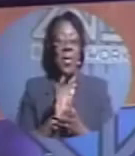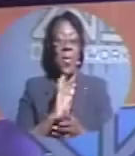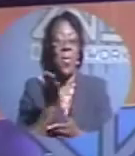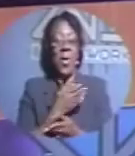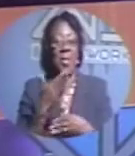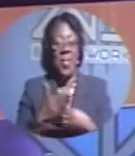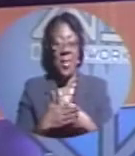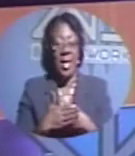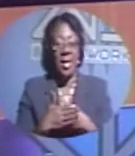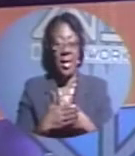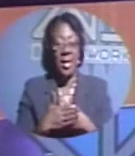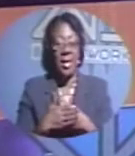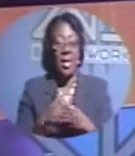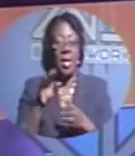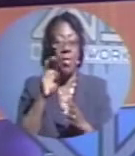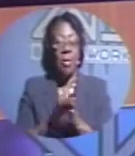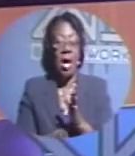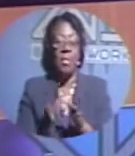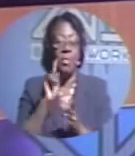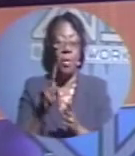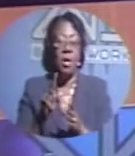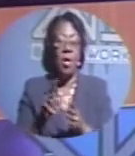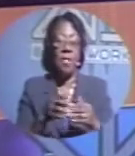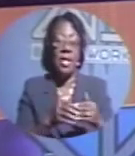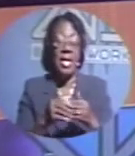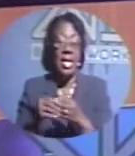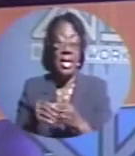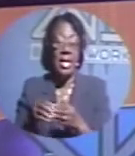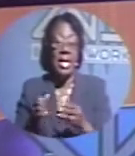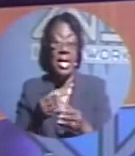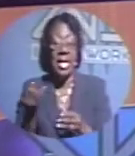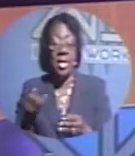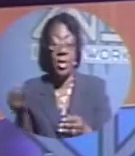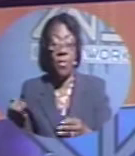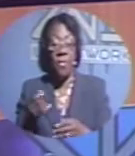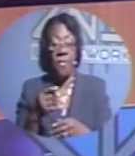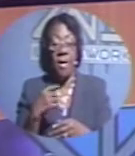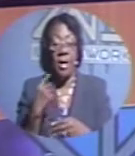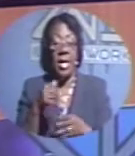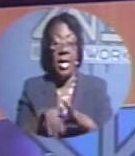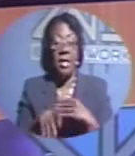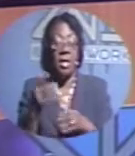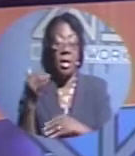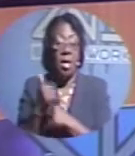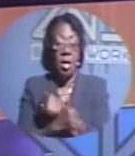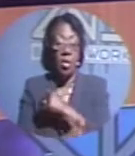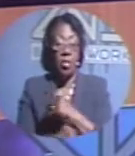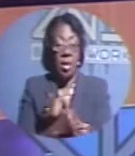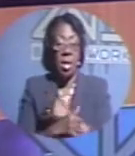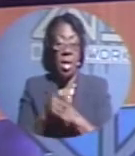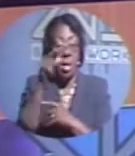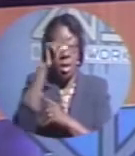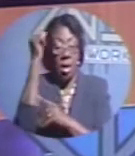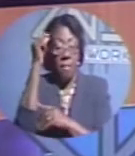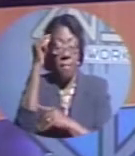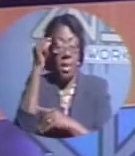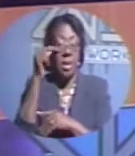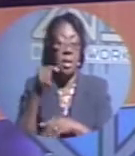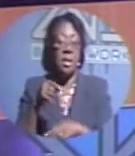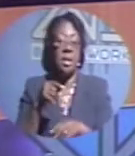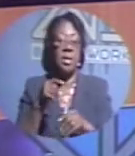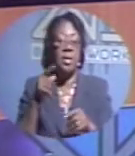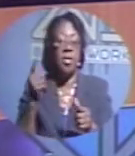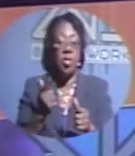Welcome back. Well, crime is one of the leading issues facing this country, and combating this scourge is the government's top priority. Today,